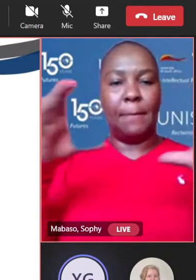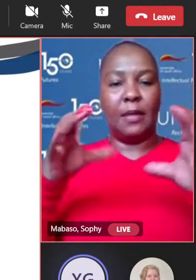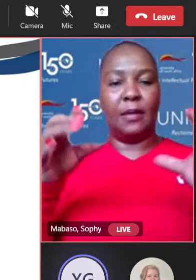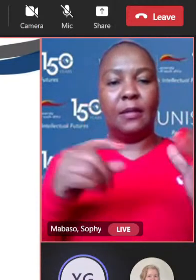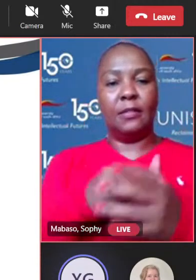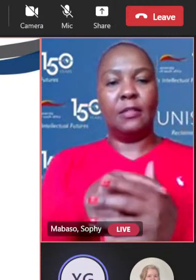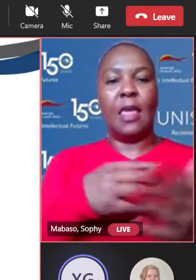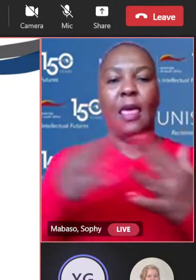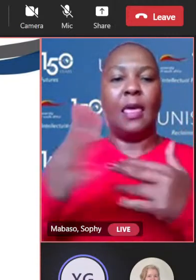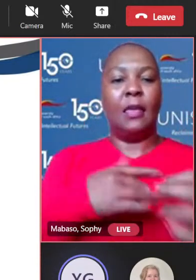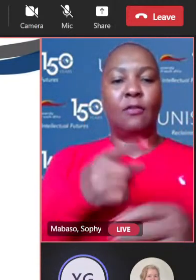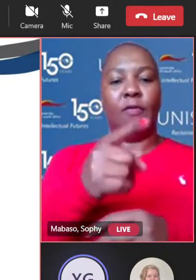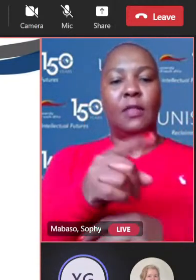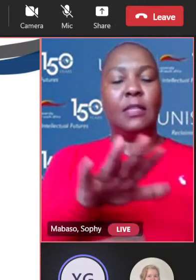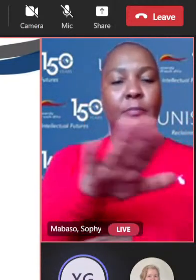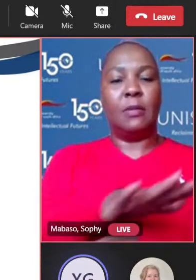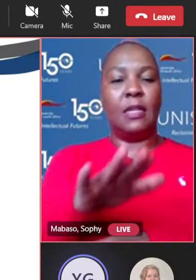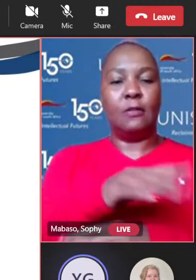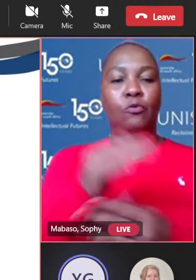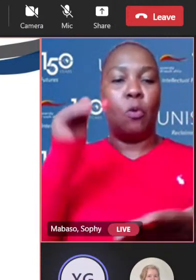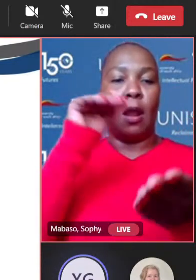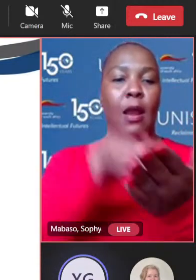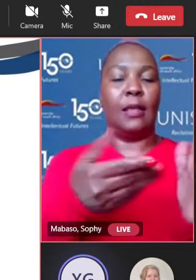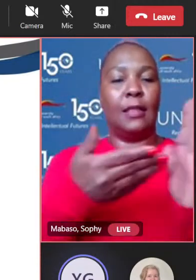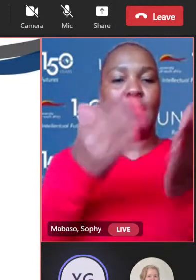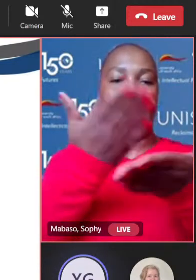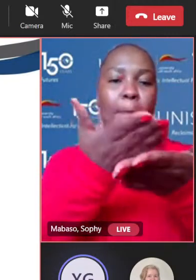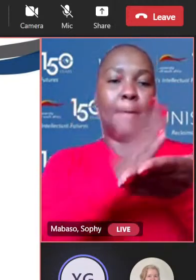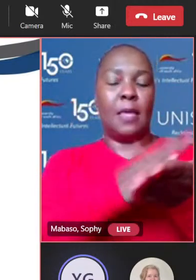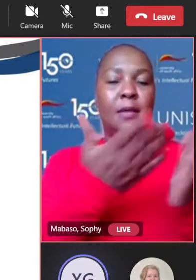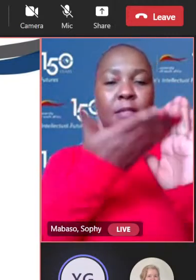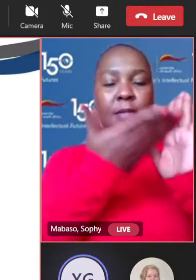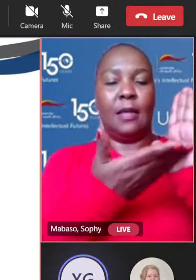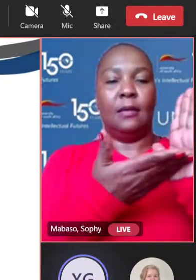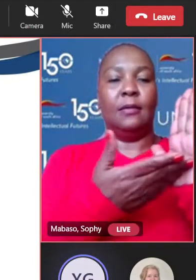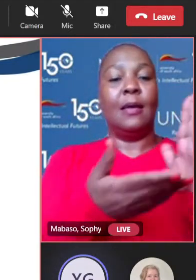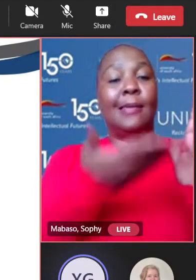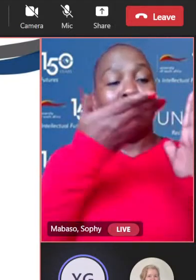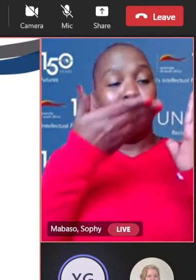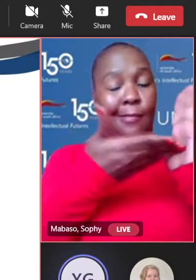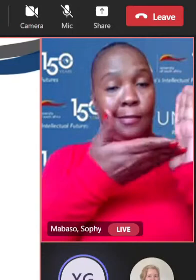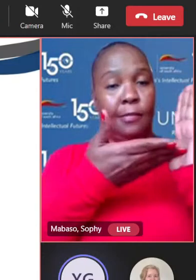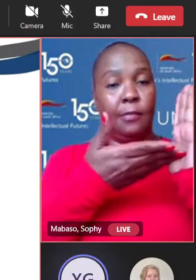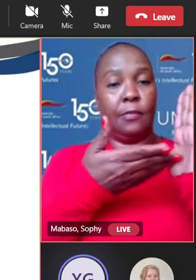places and it'll get you to this page once you've clicked on it. So now here you will